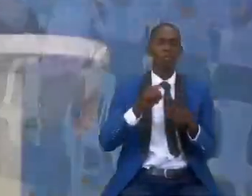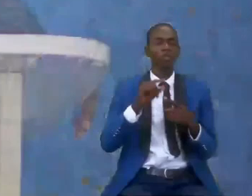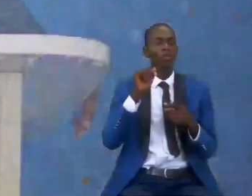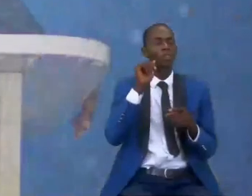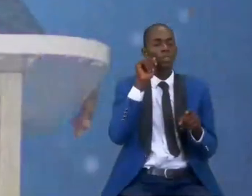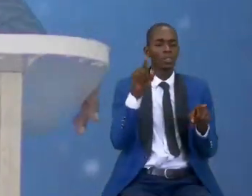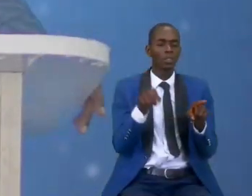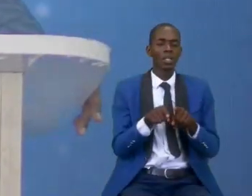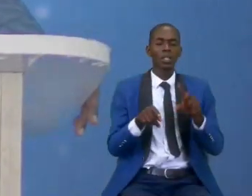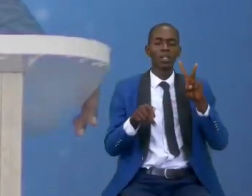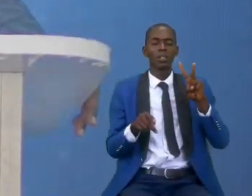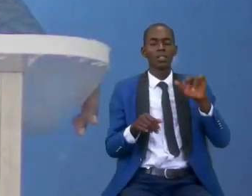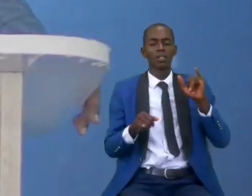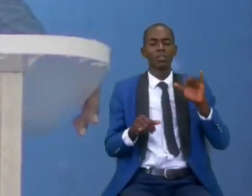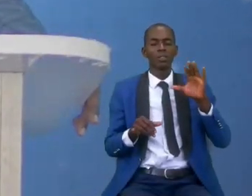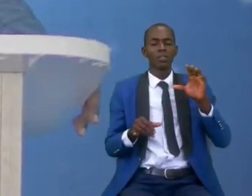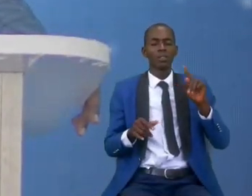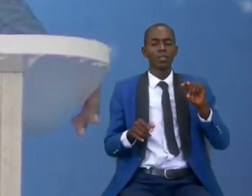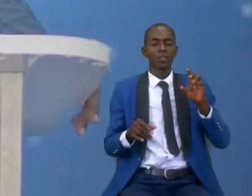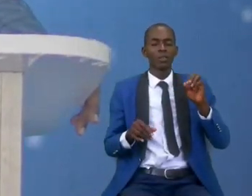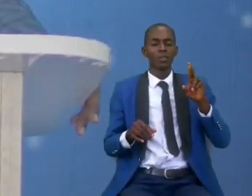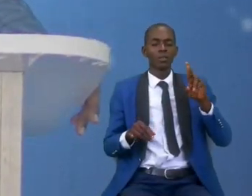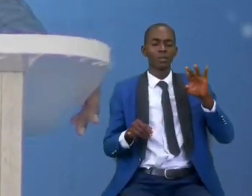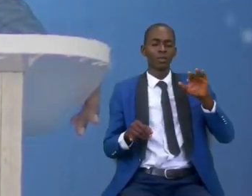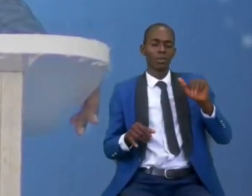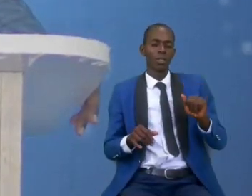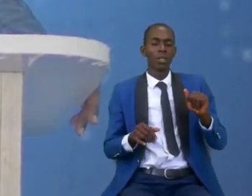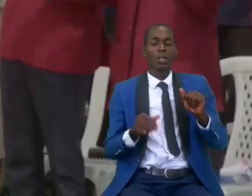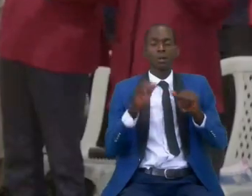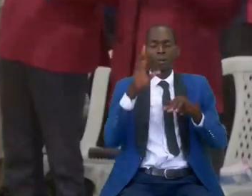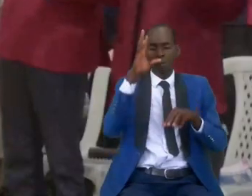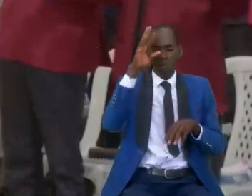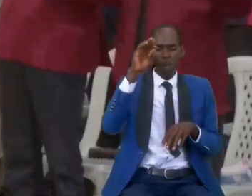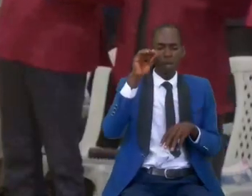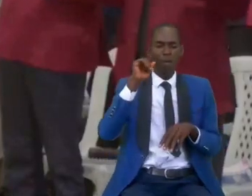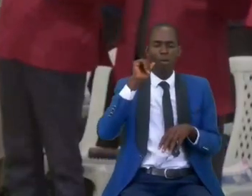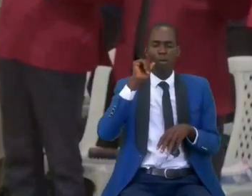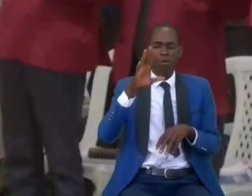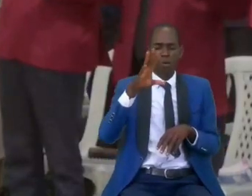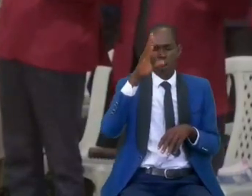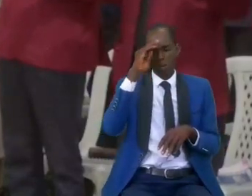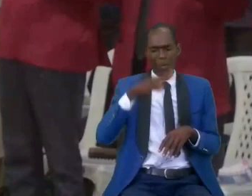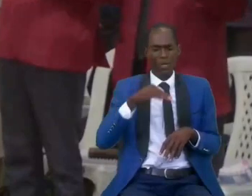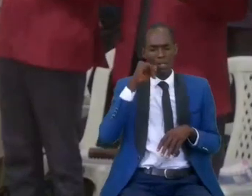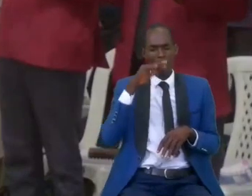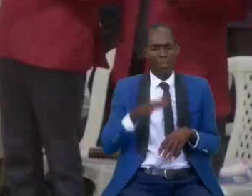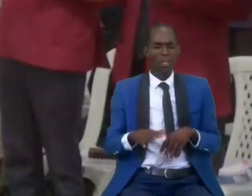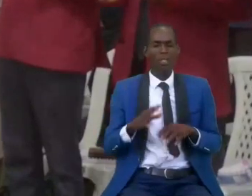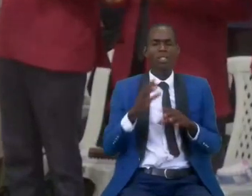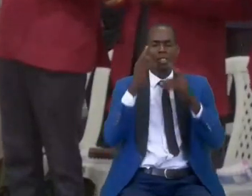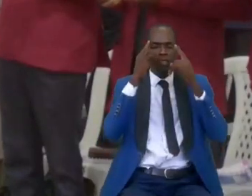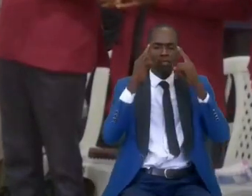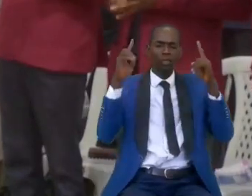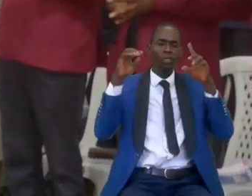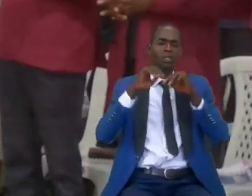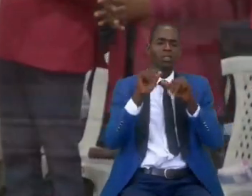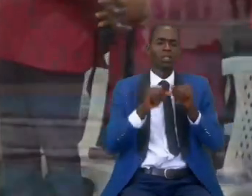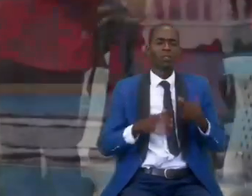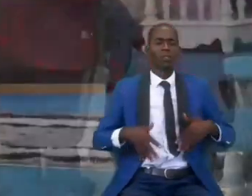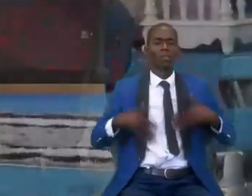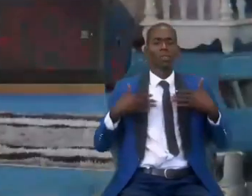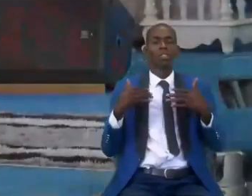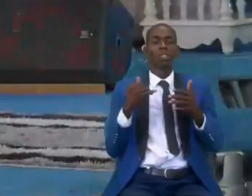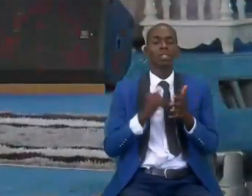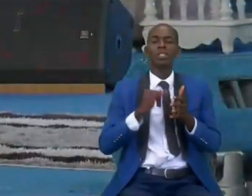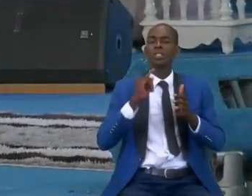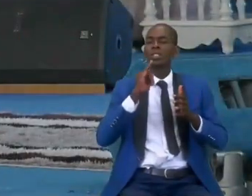boys, girls, achievement in every life. Amen. It is done. Amen. We shall see